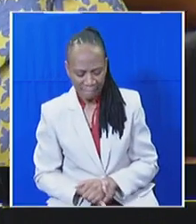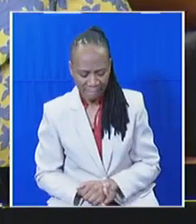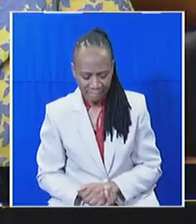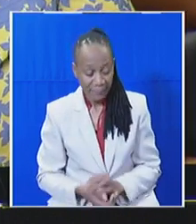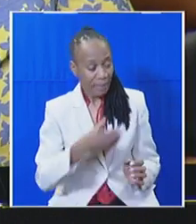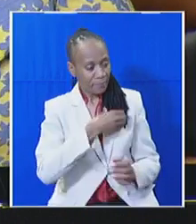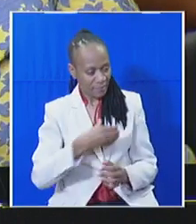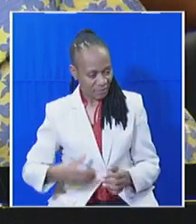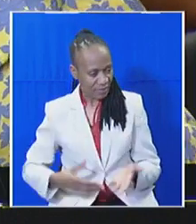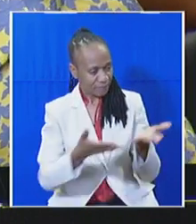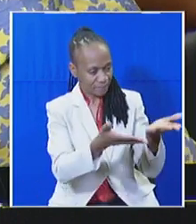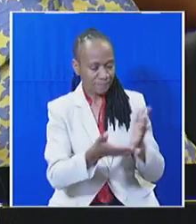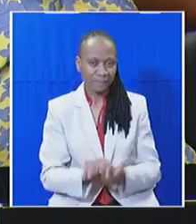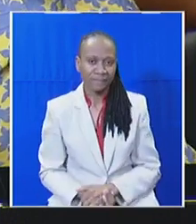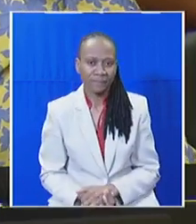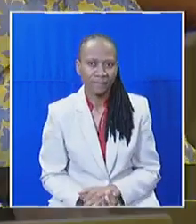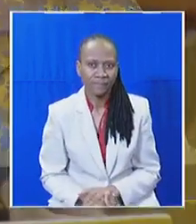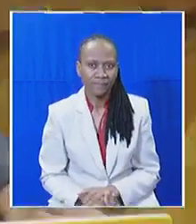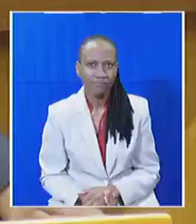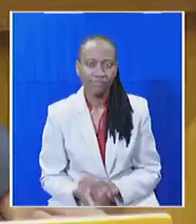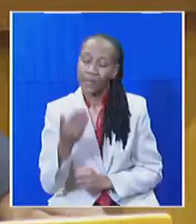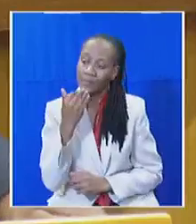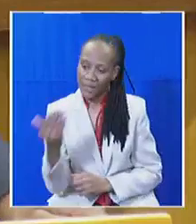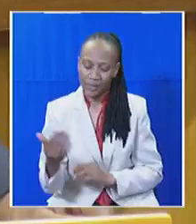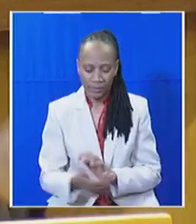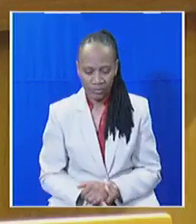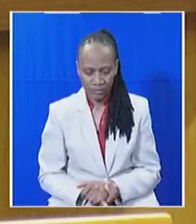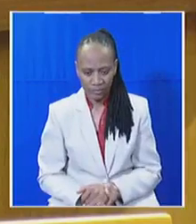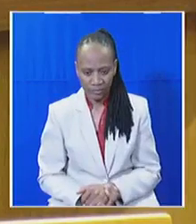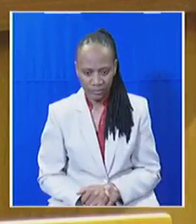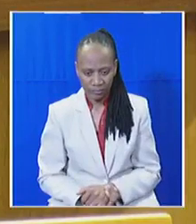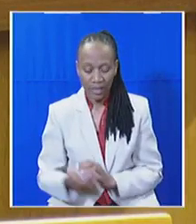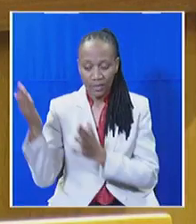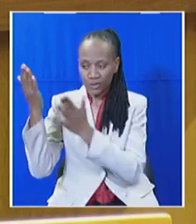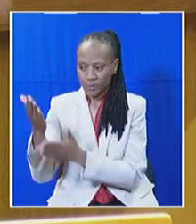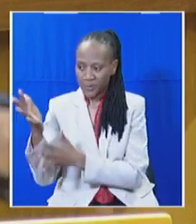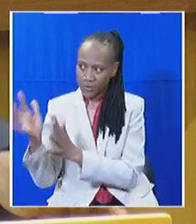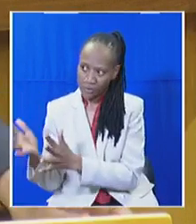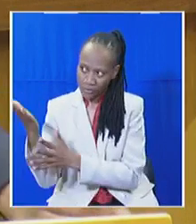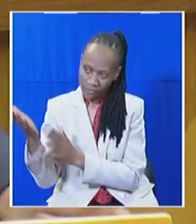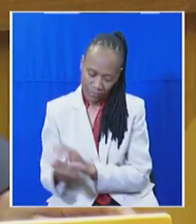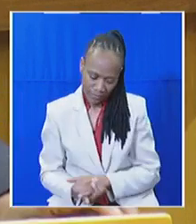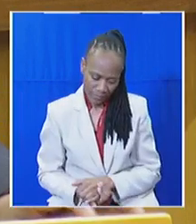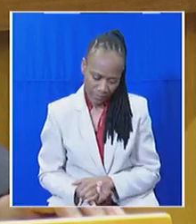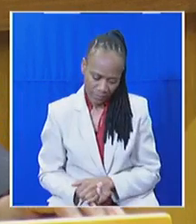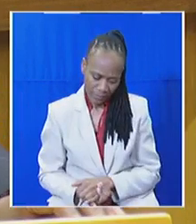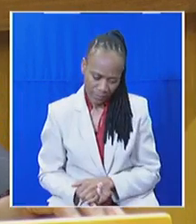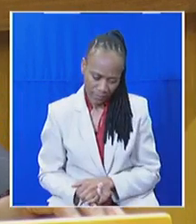the President. Thank you, Honorable Speaker.